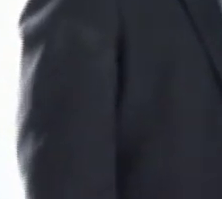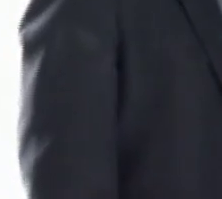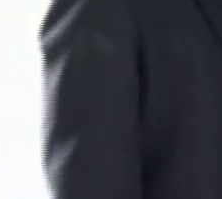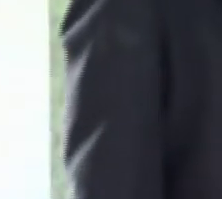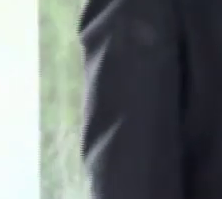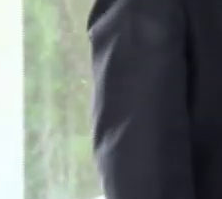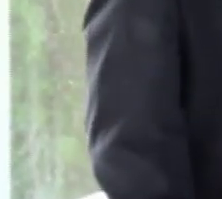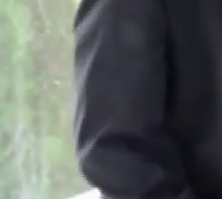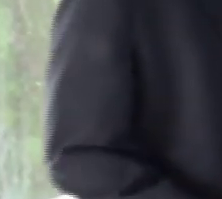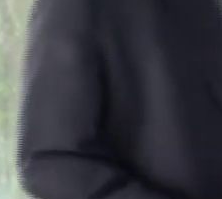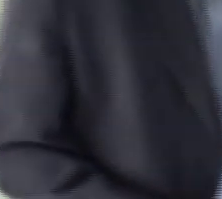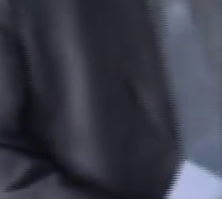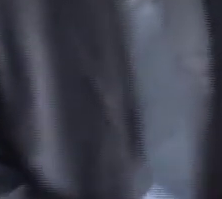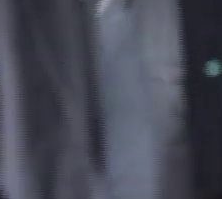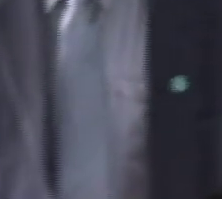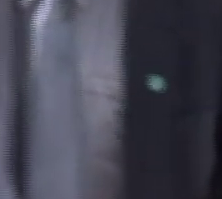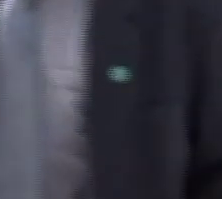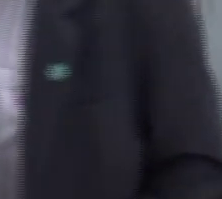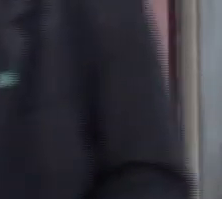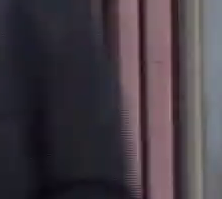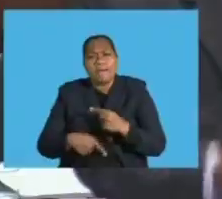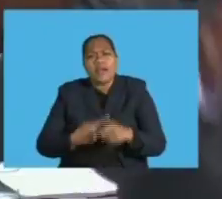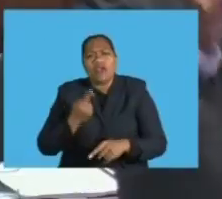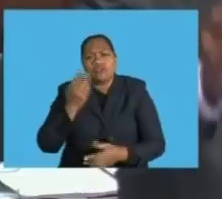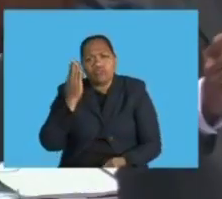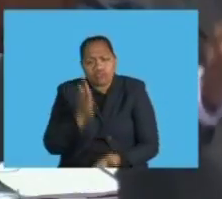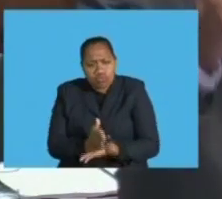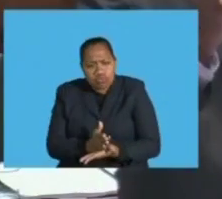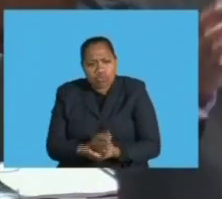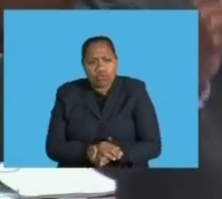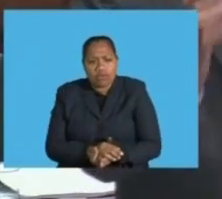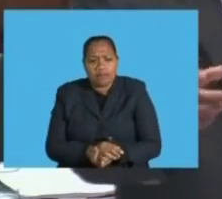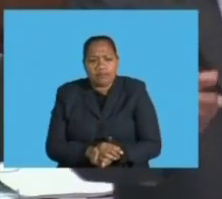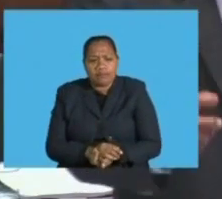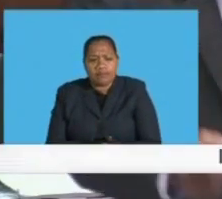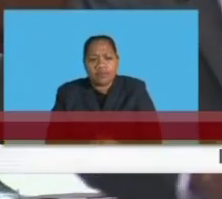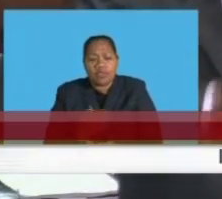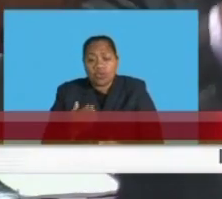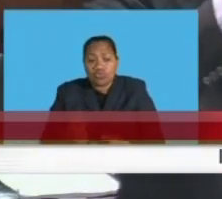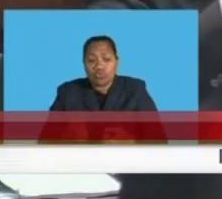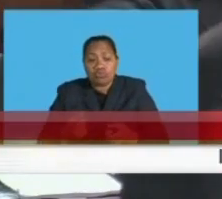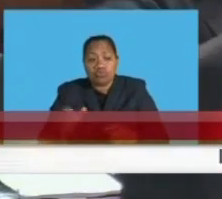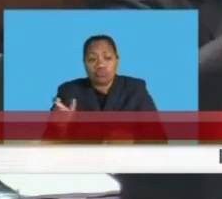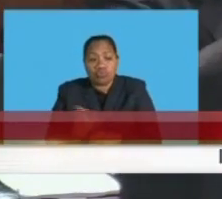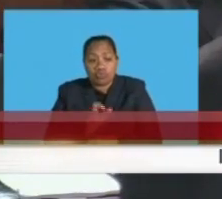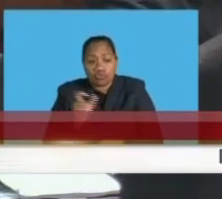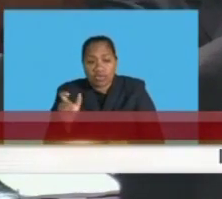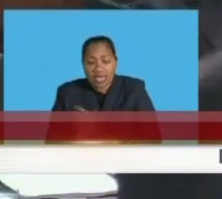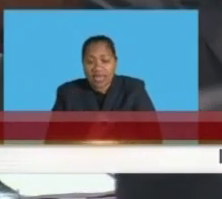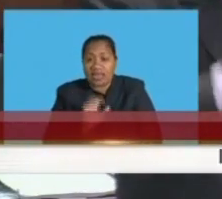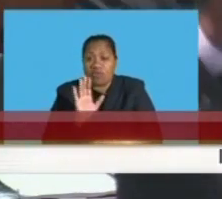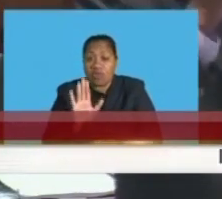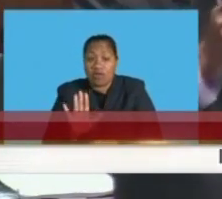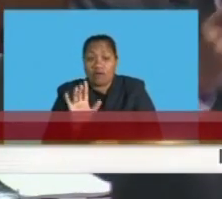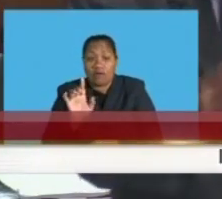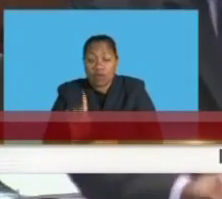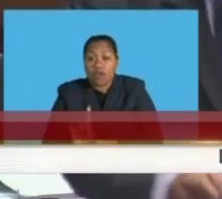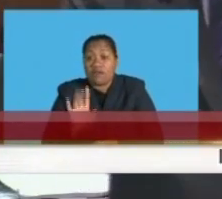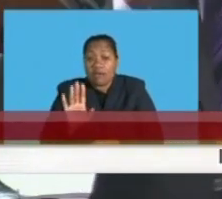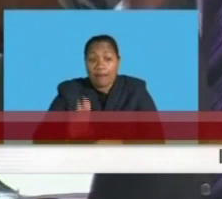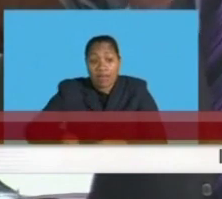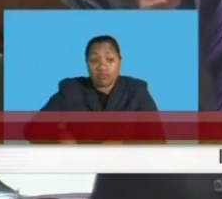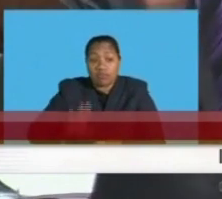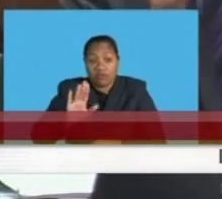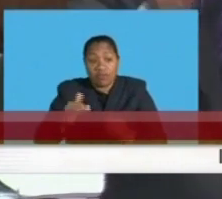Moses Mbulitabu when he made the racist slurs. You create moral decay when one of your members of your house sees something that is